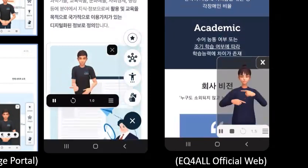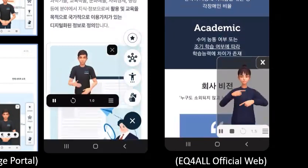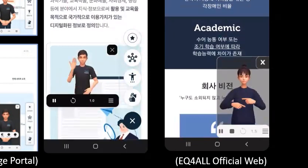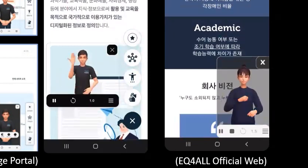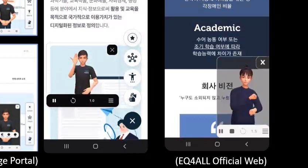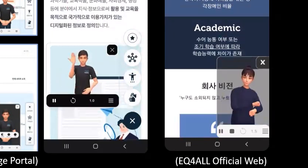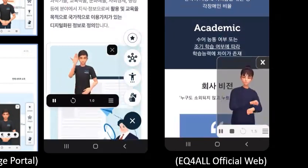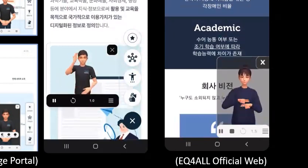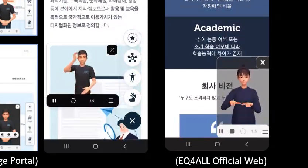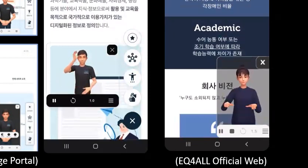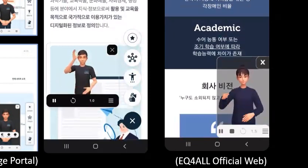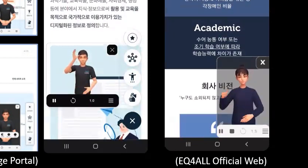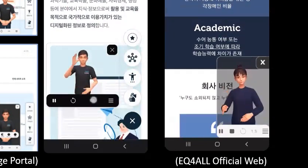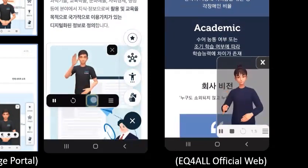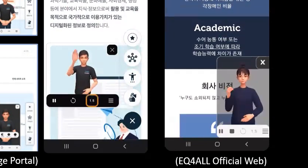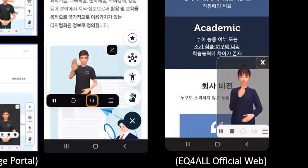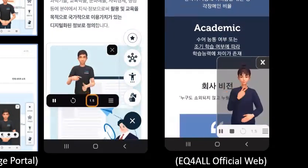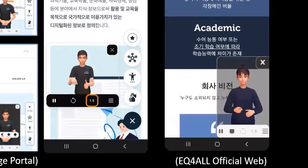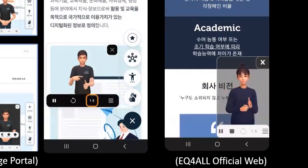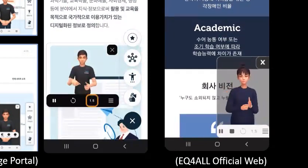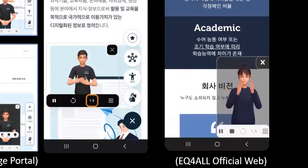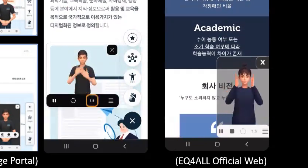W3C's web contents accessibility guideline.